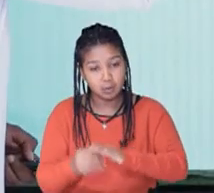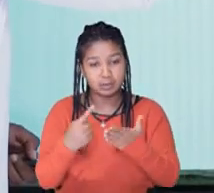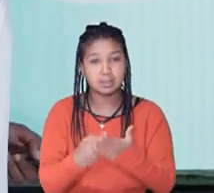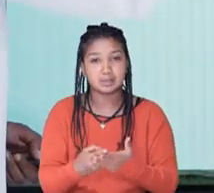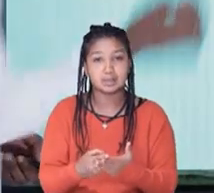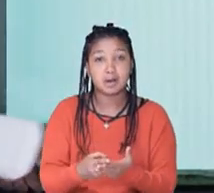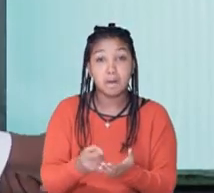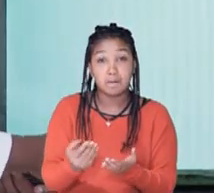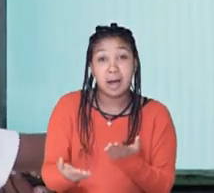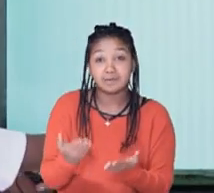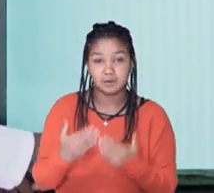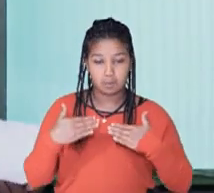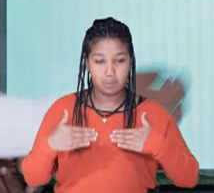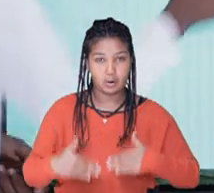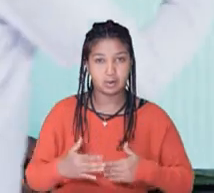this massive body,